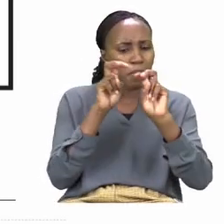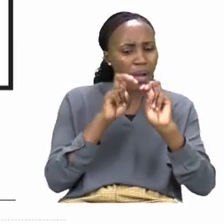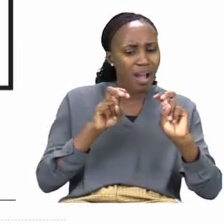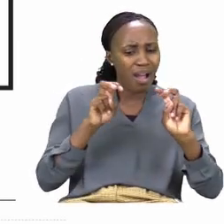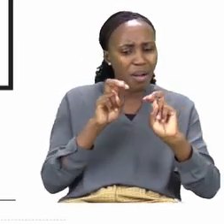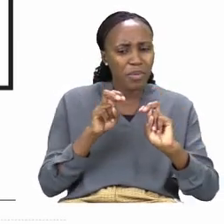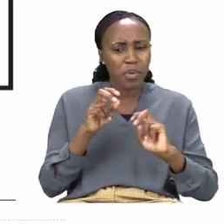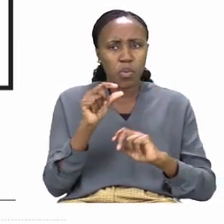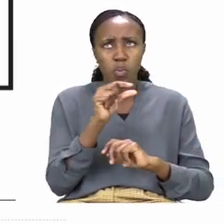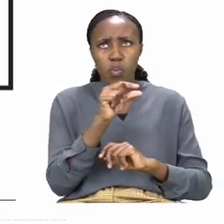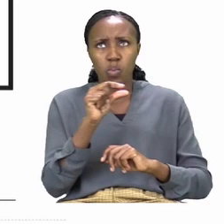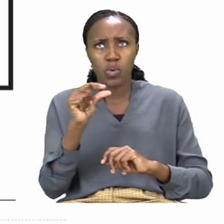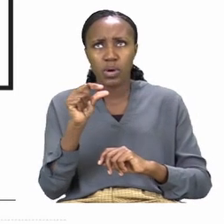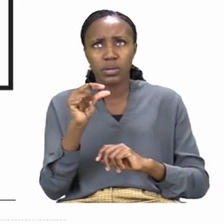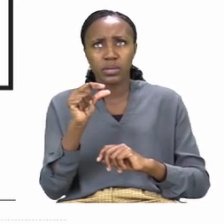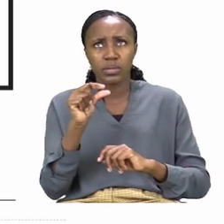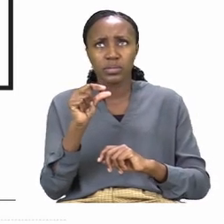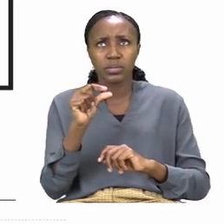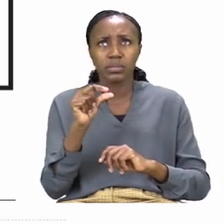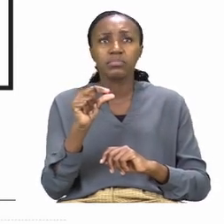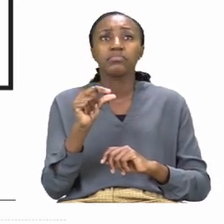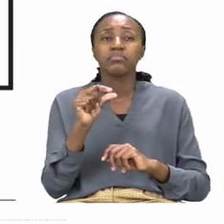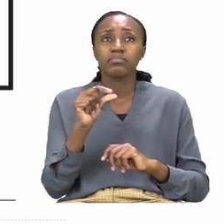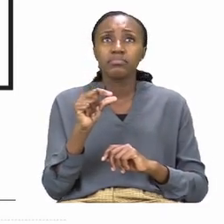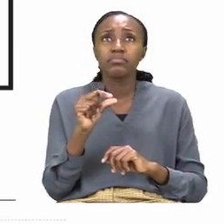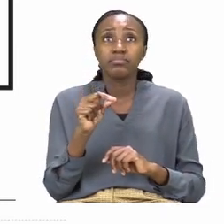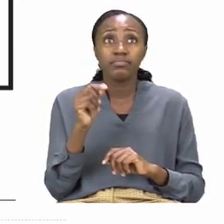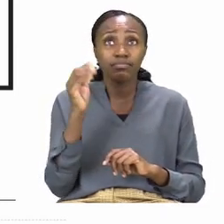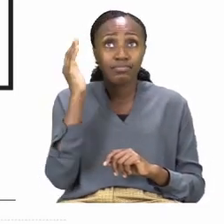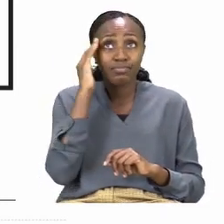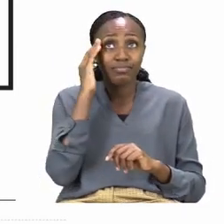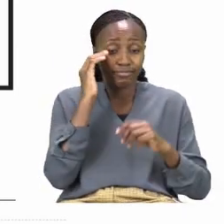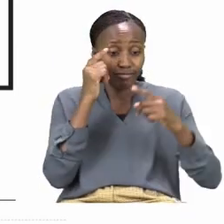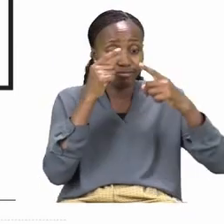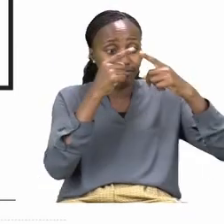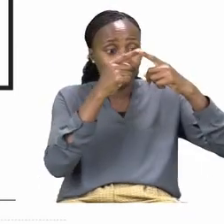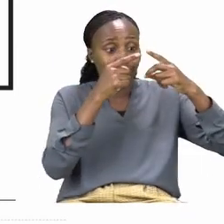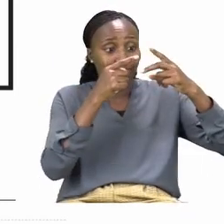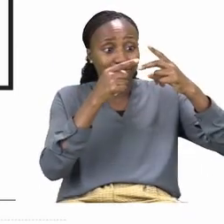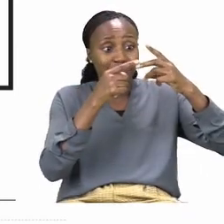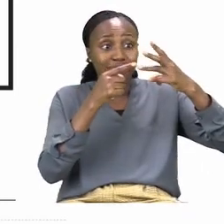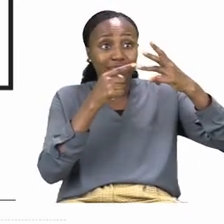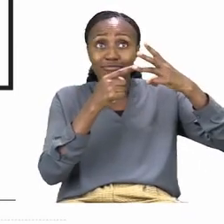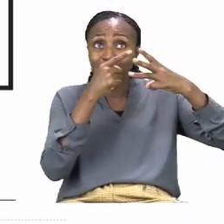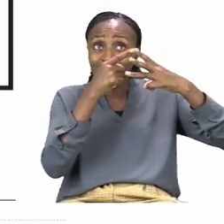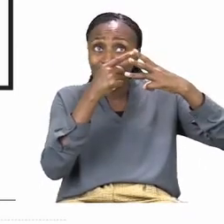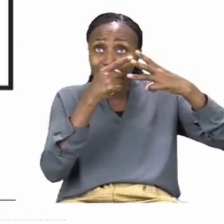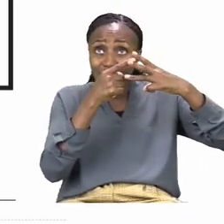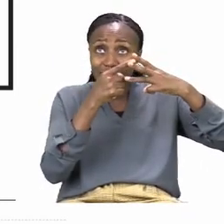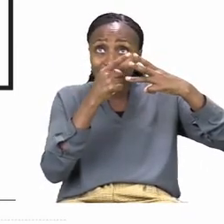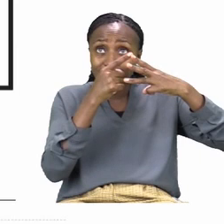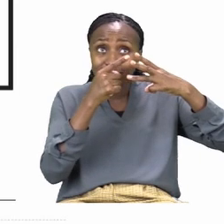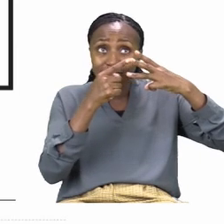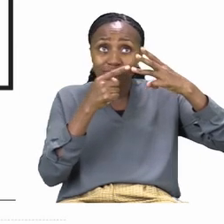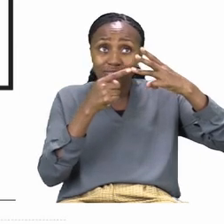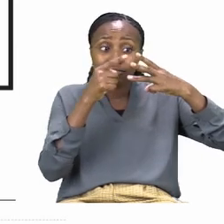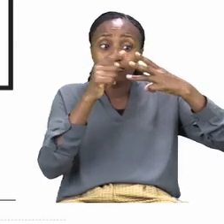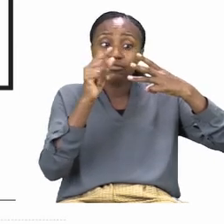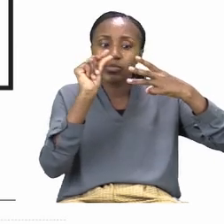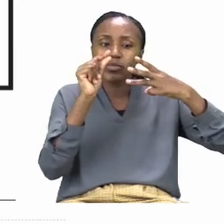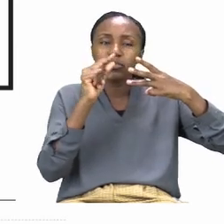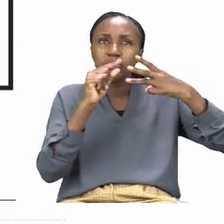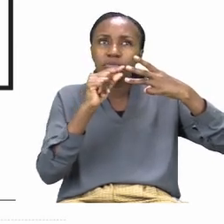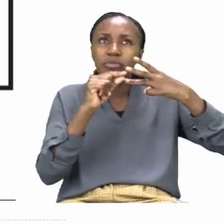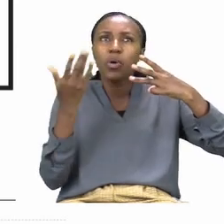sight words. Now remember everyone, your sight words are little, where, and down. Now